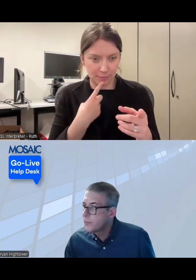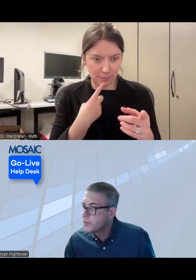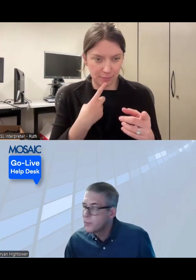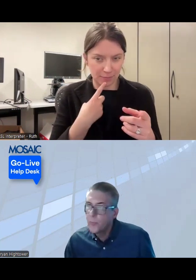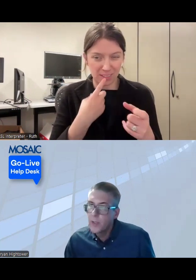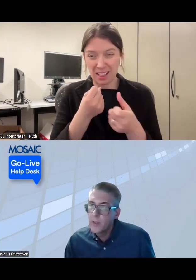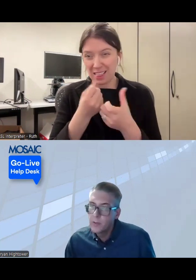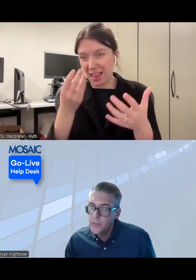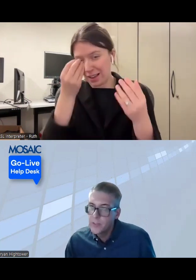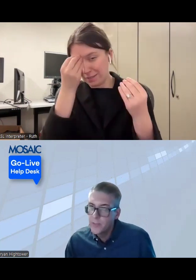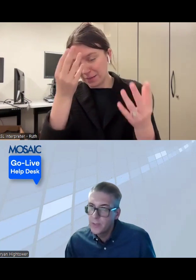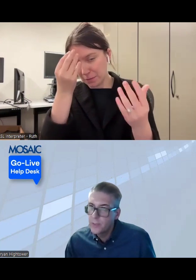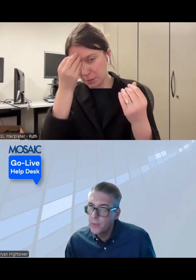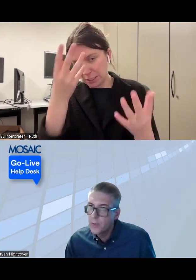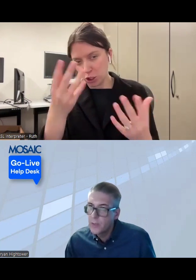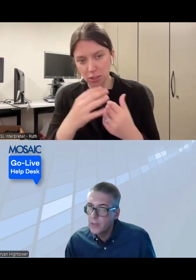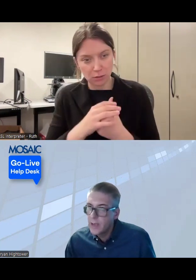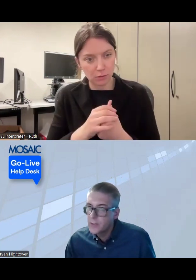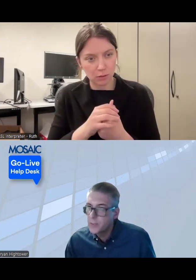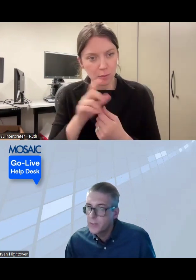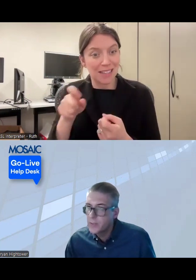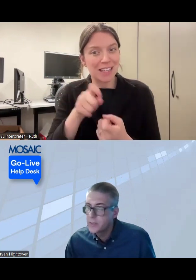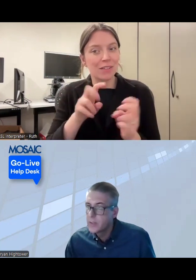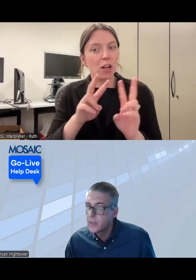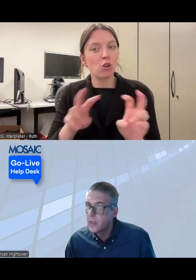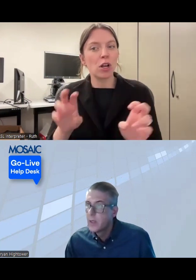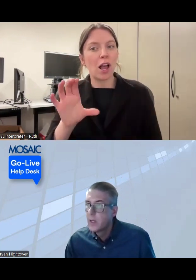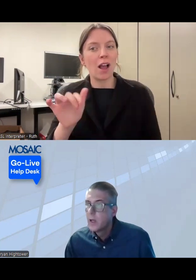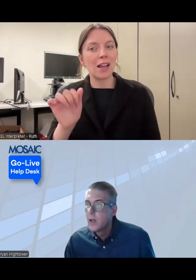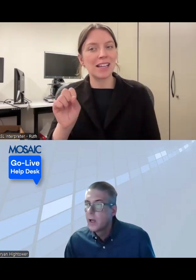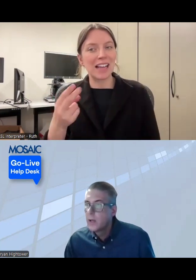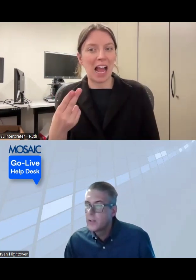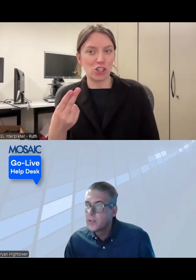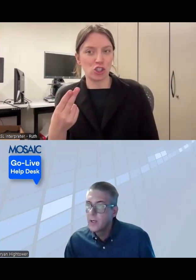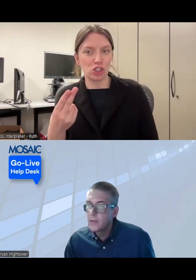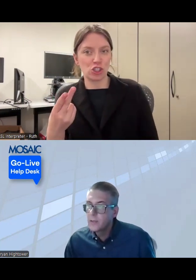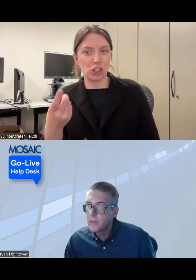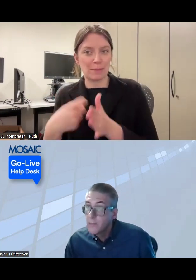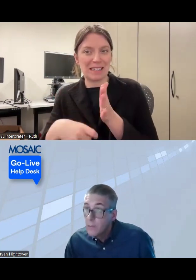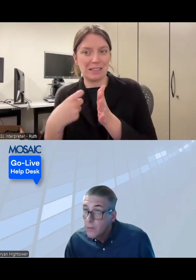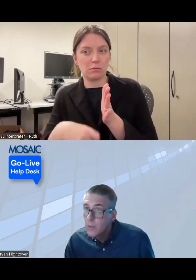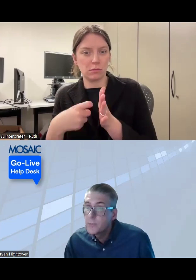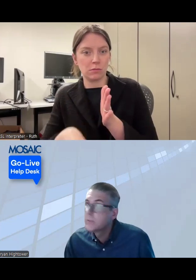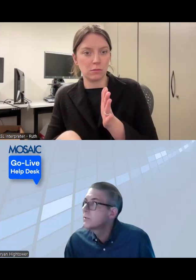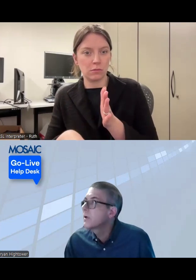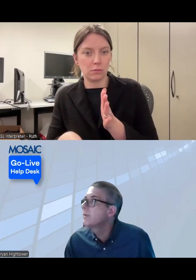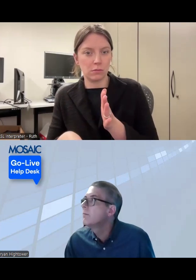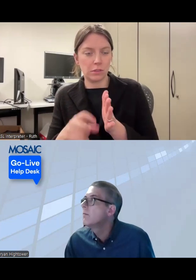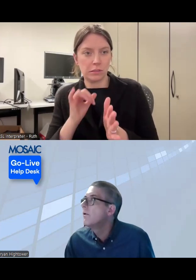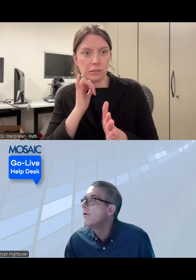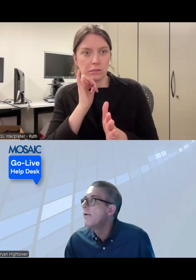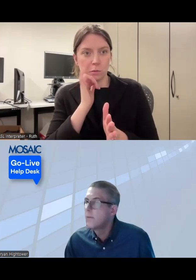of information, but specifically if we want to look at cash expenses, you can see 100, whoops,